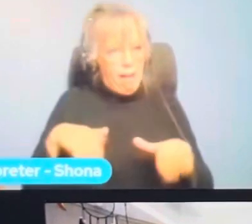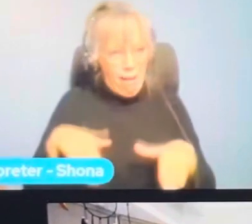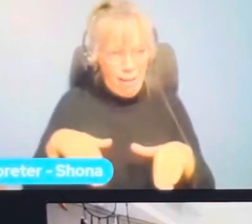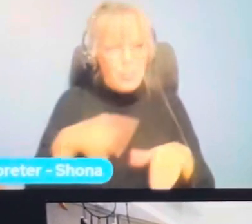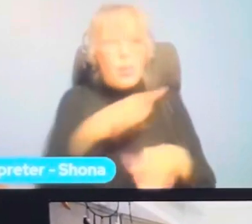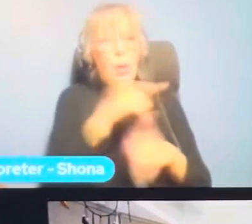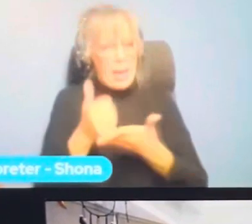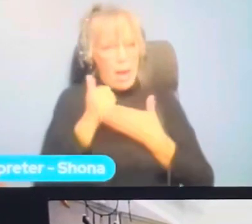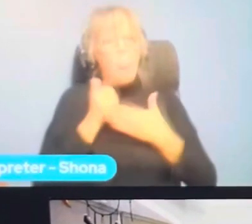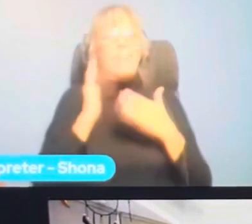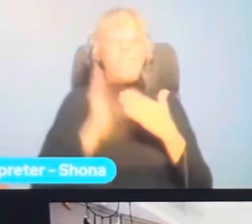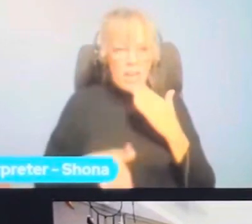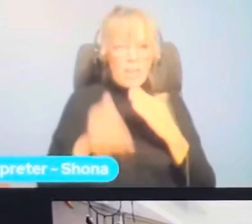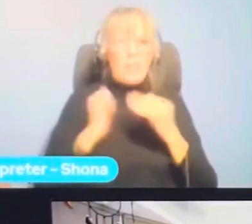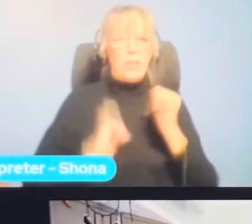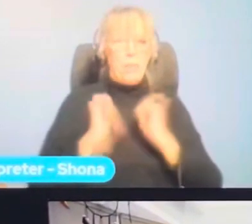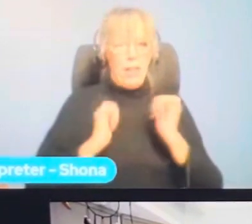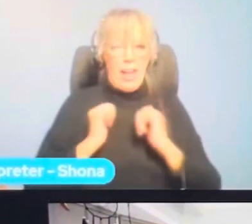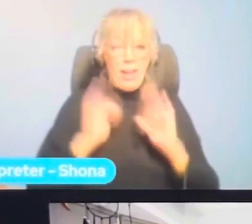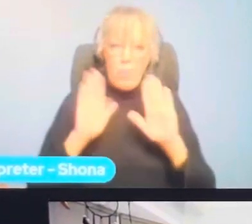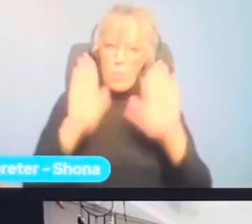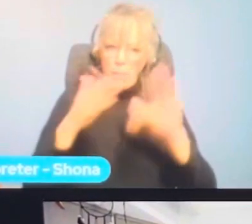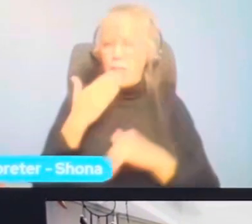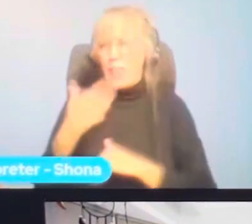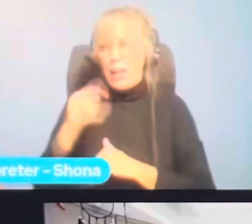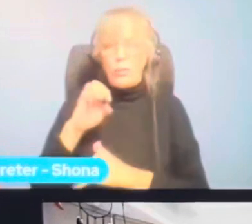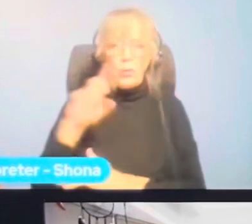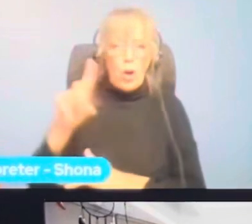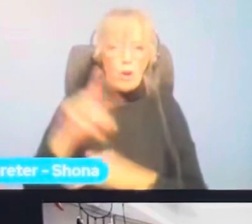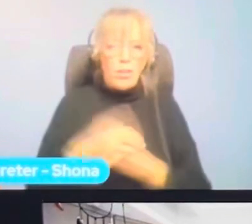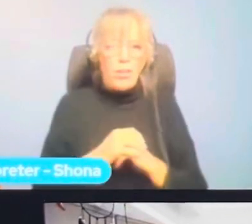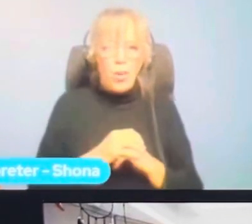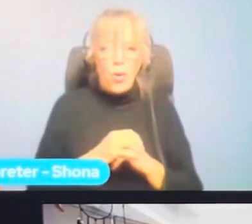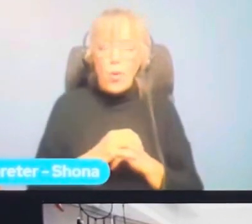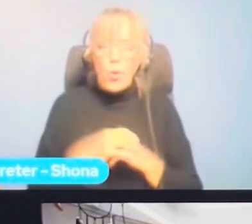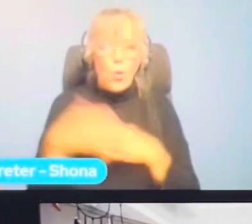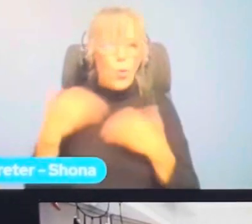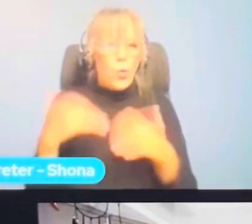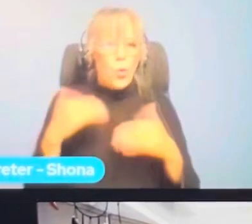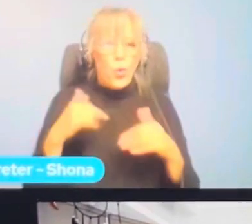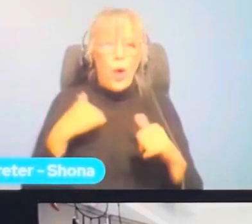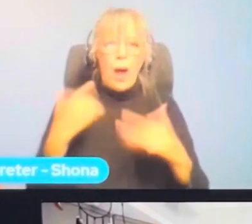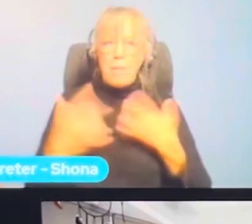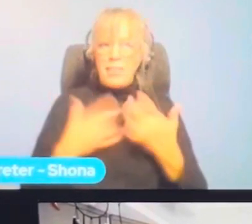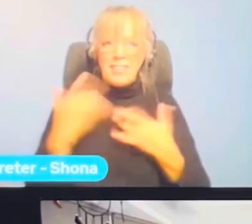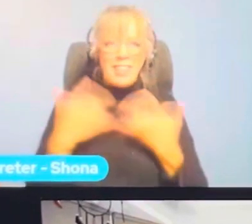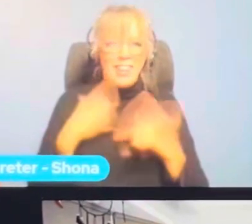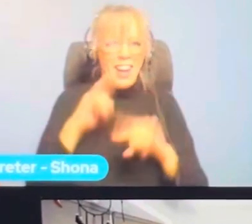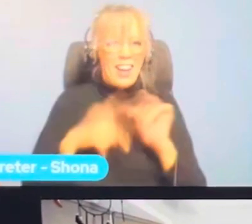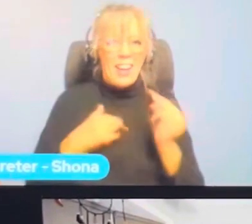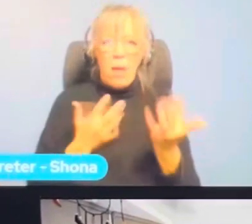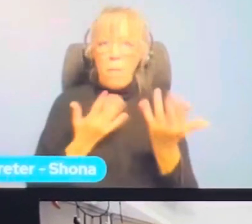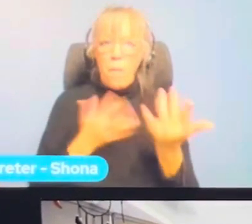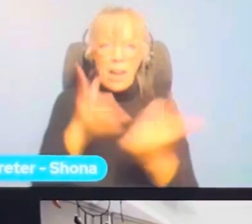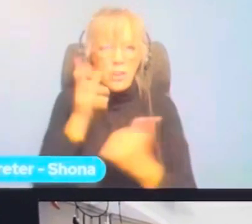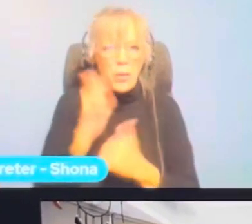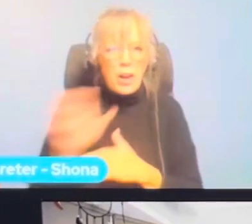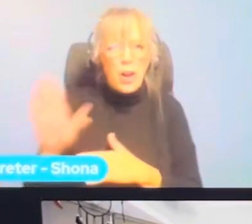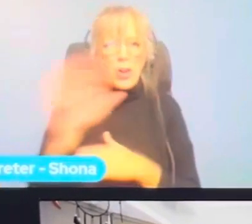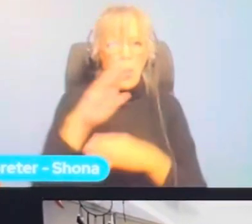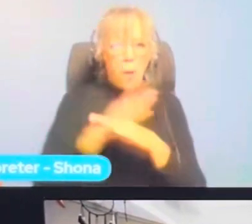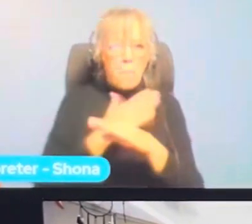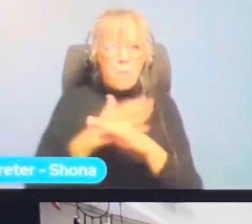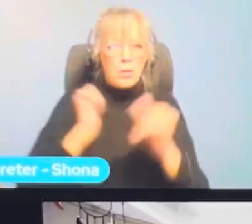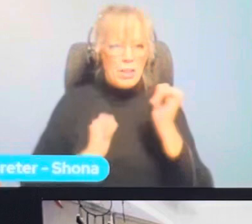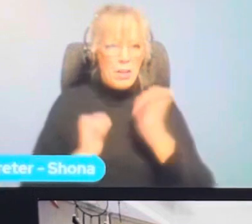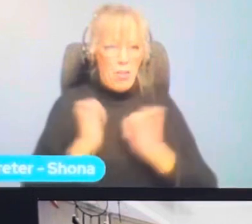wonderful. You know, I can't wait to read or hear the three of your musicals. They sound amazing. I